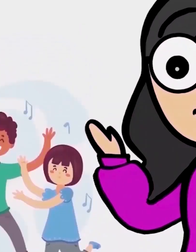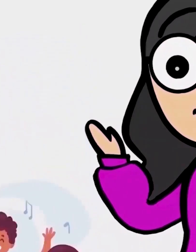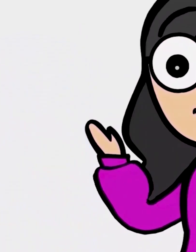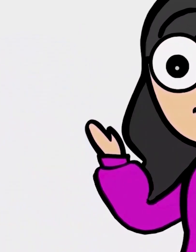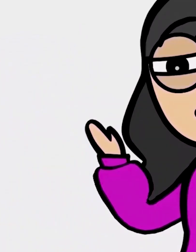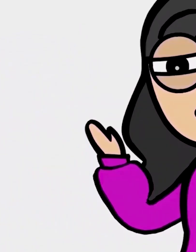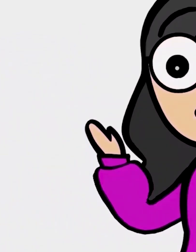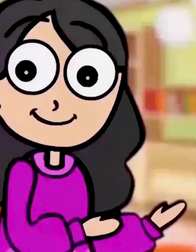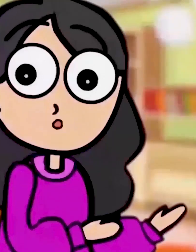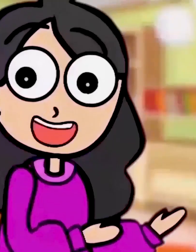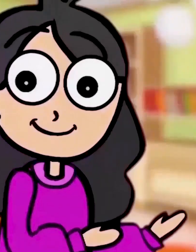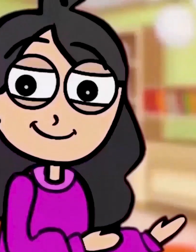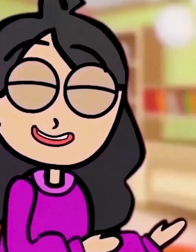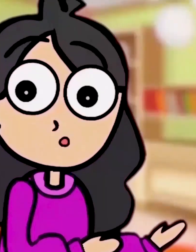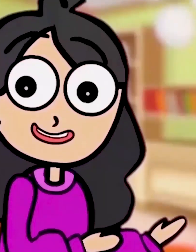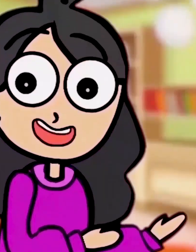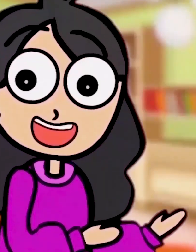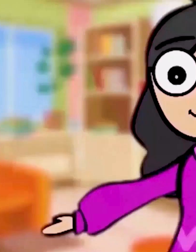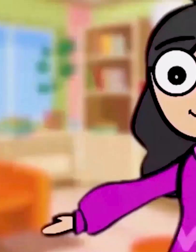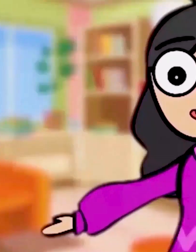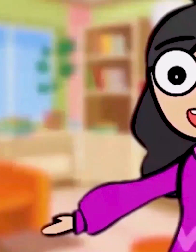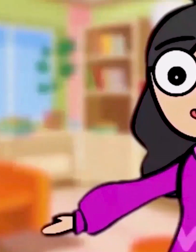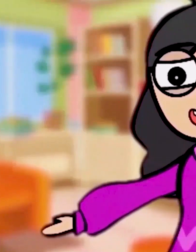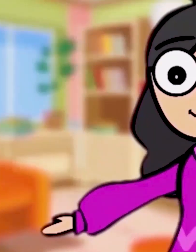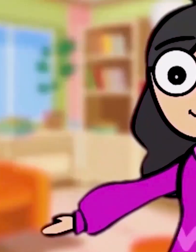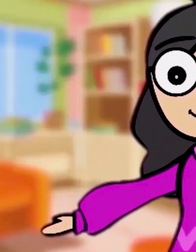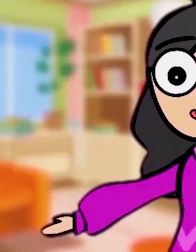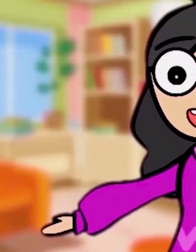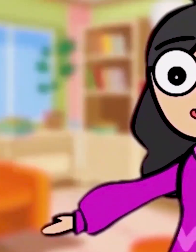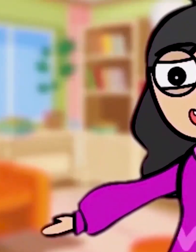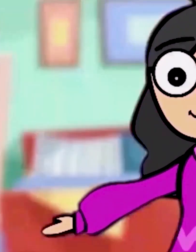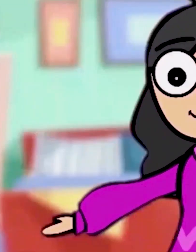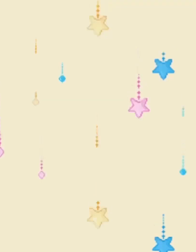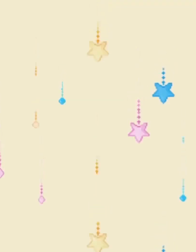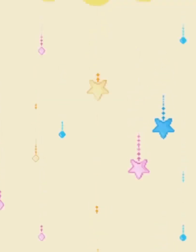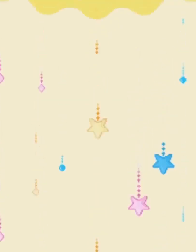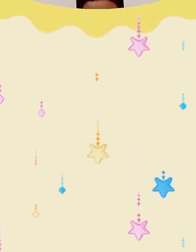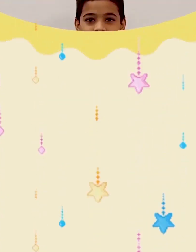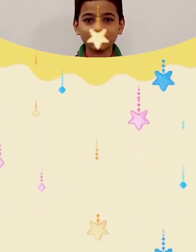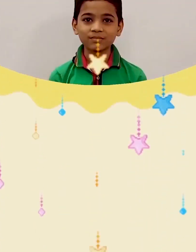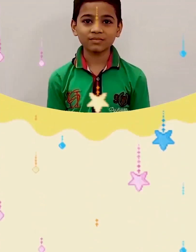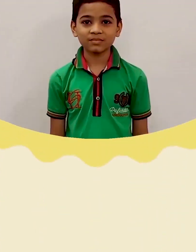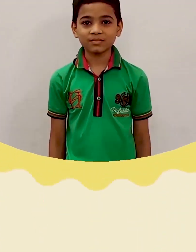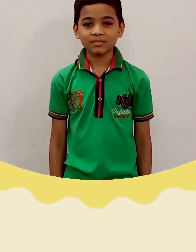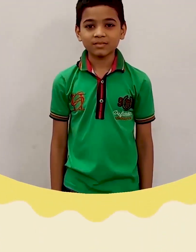fun. Wherever you are, stand up on your feet and dance with us.